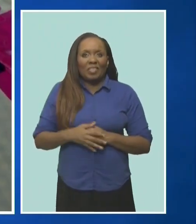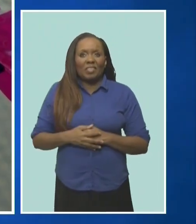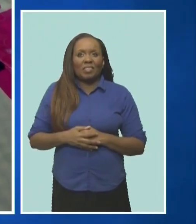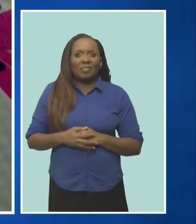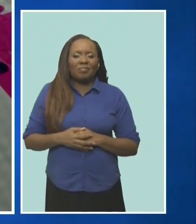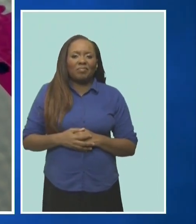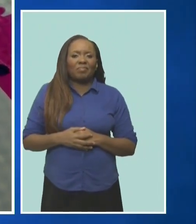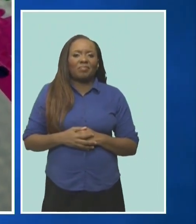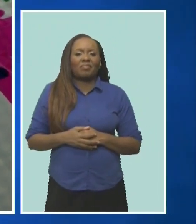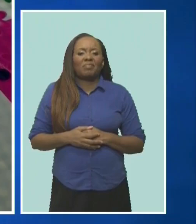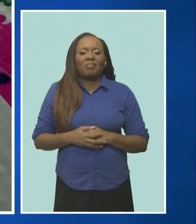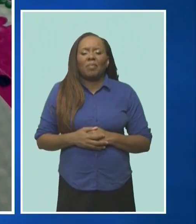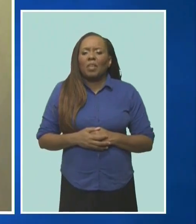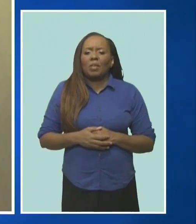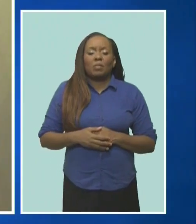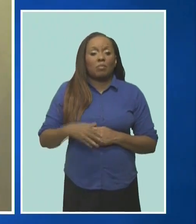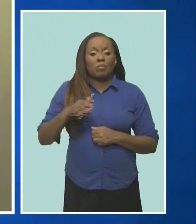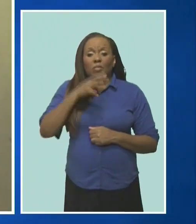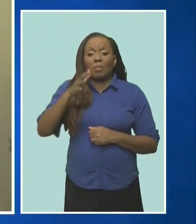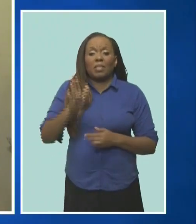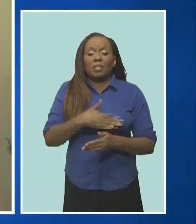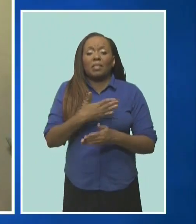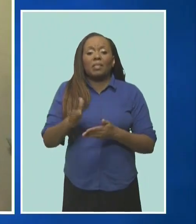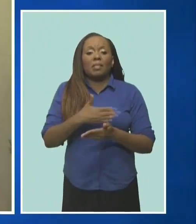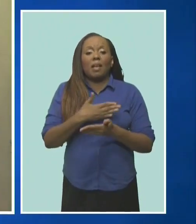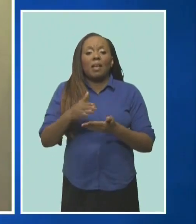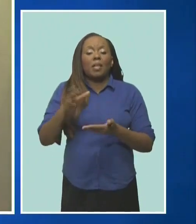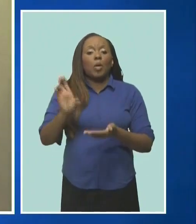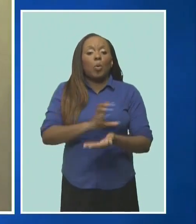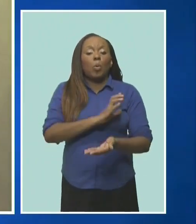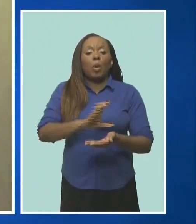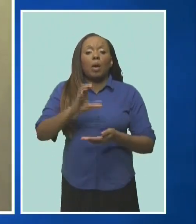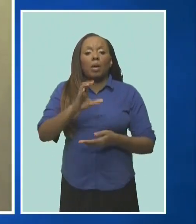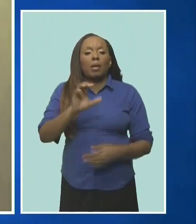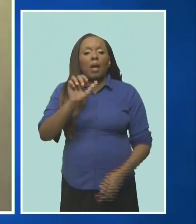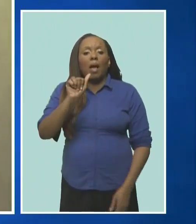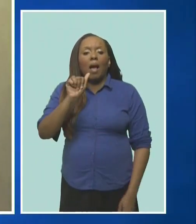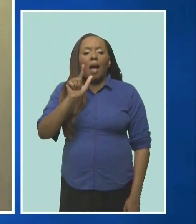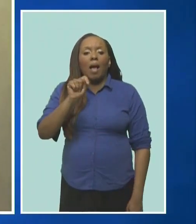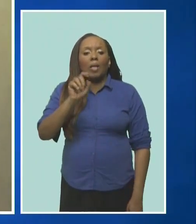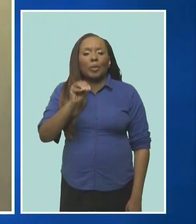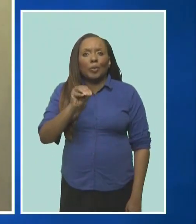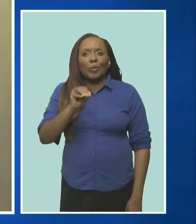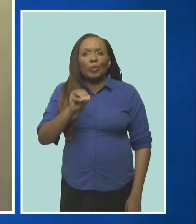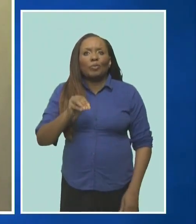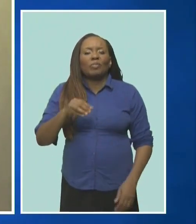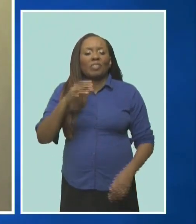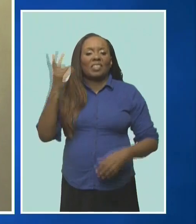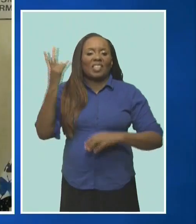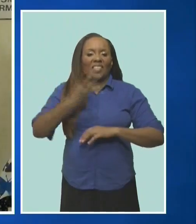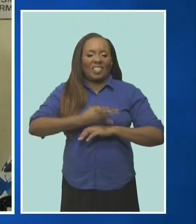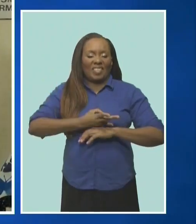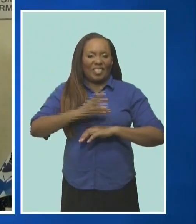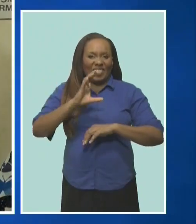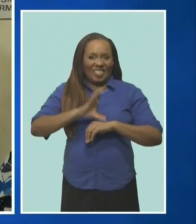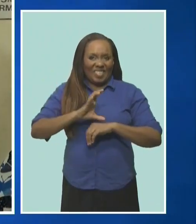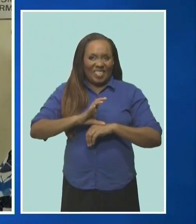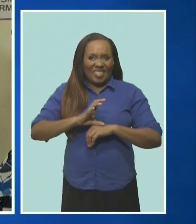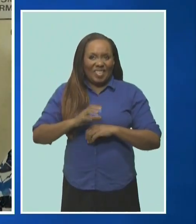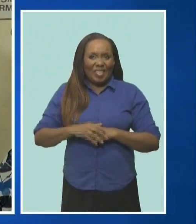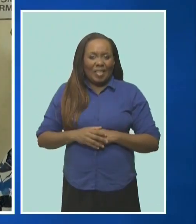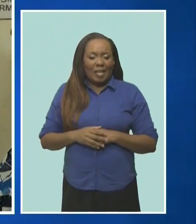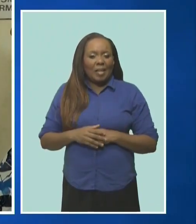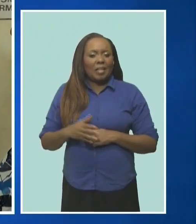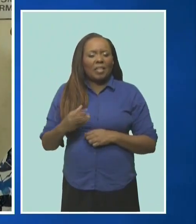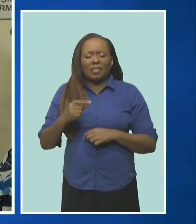who sang alto in the choir was a strong disciplinarian, but the Seventh-day Adventist also did her bit to care for the